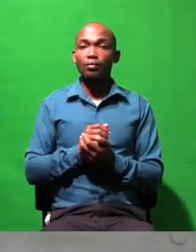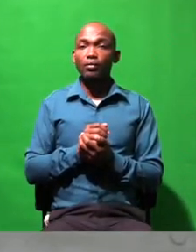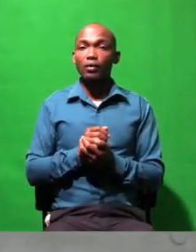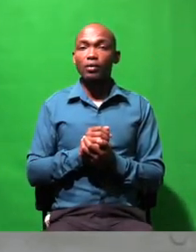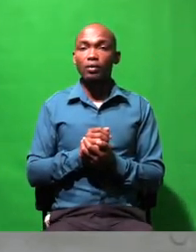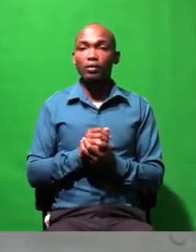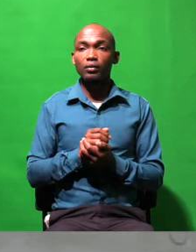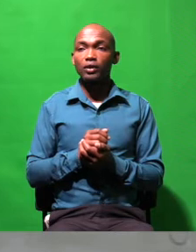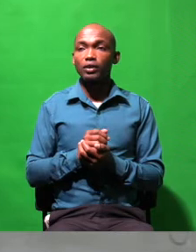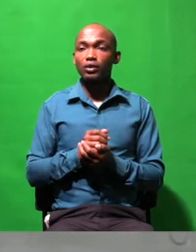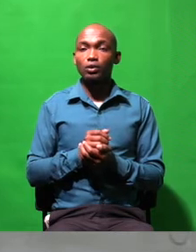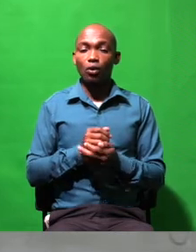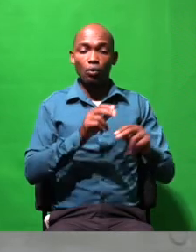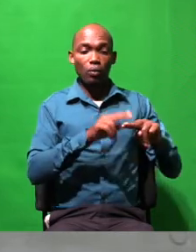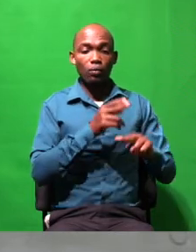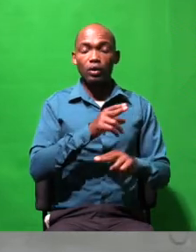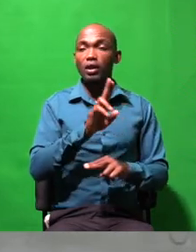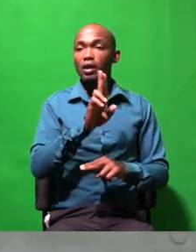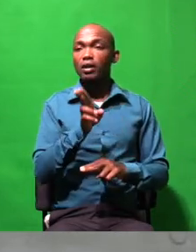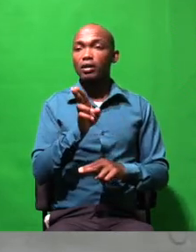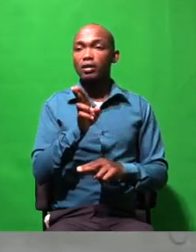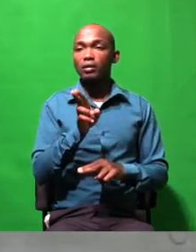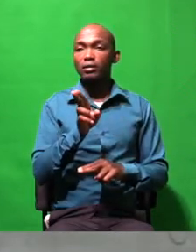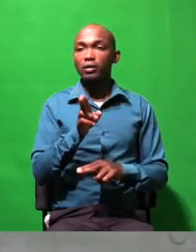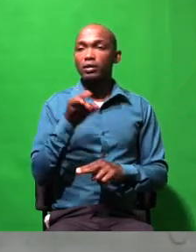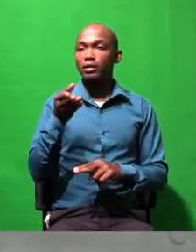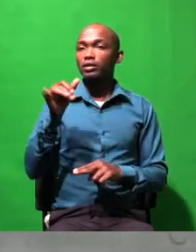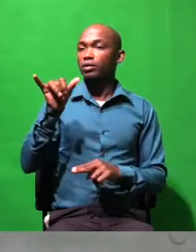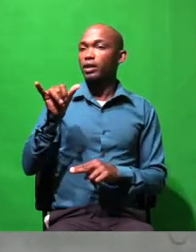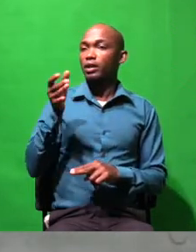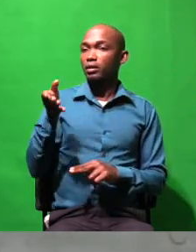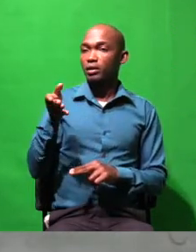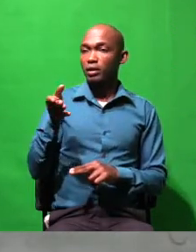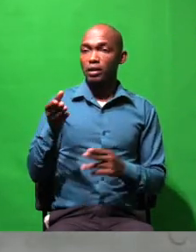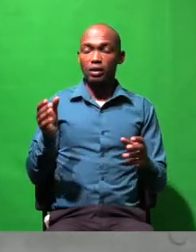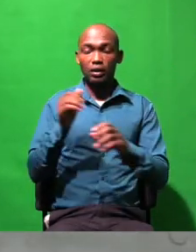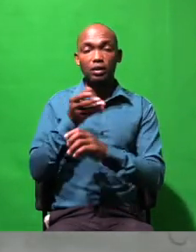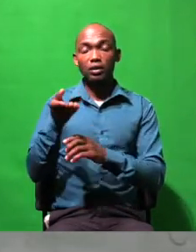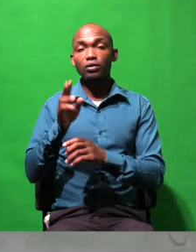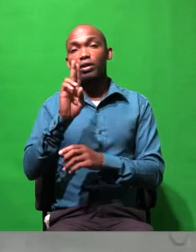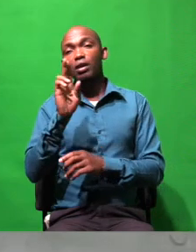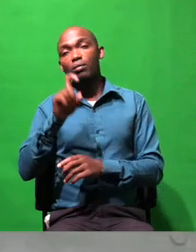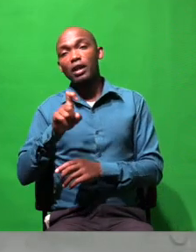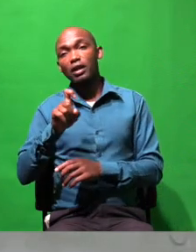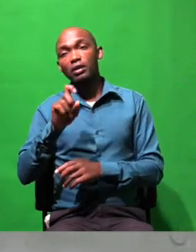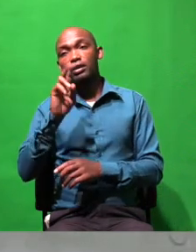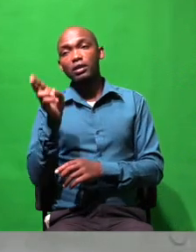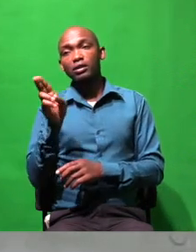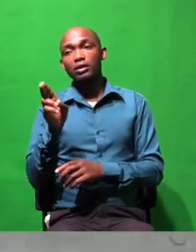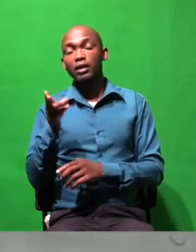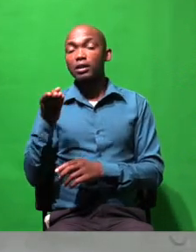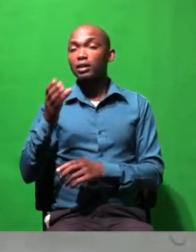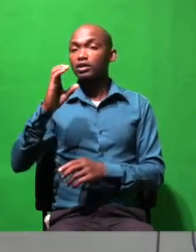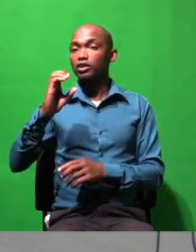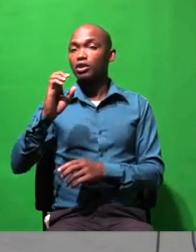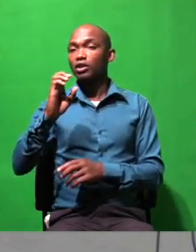put here and this here, and this will come here, and this chromosome